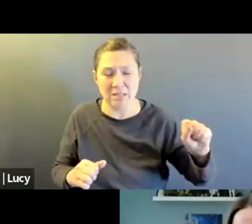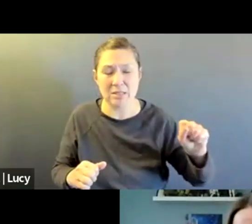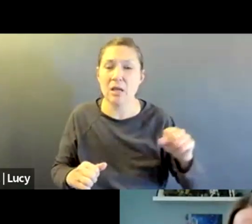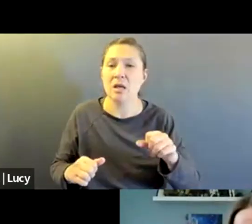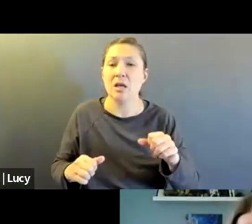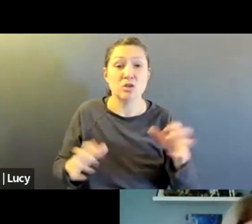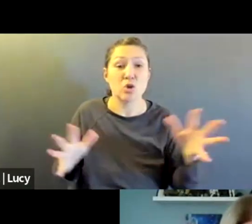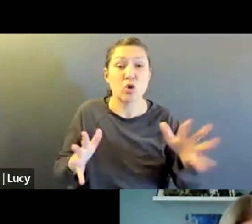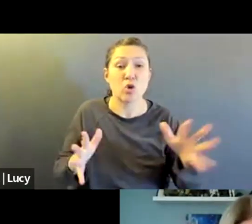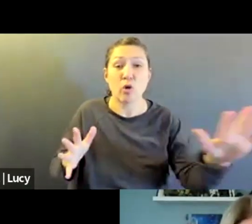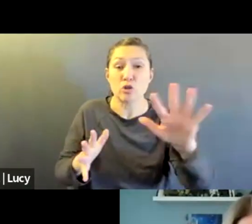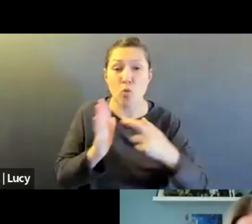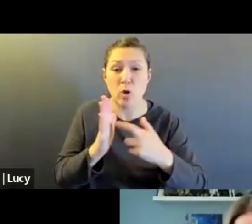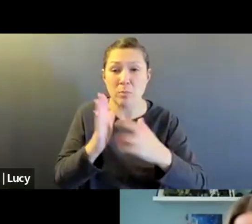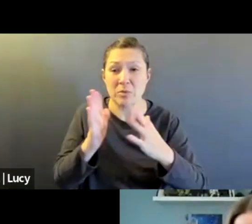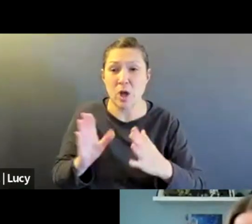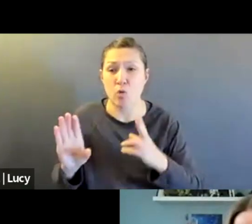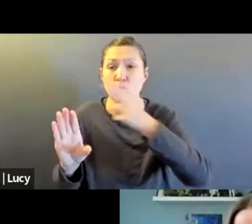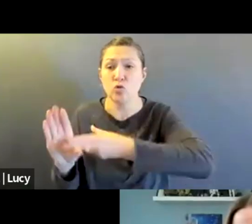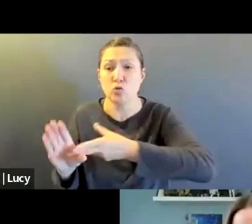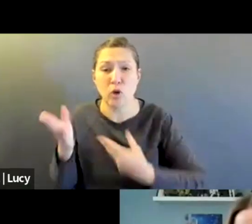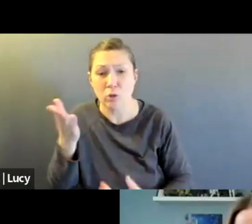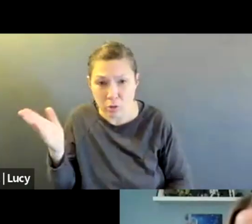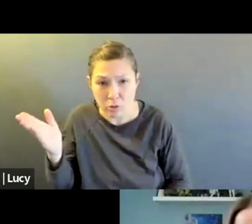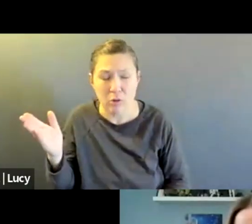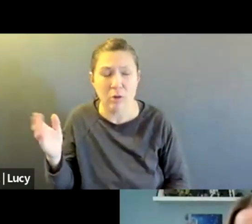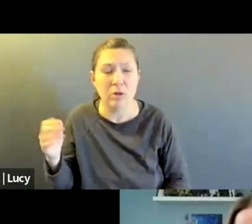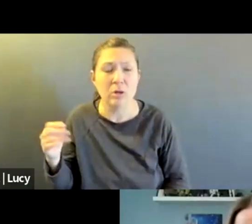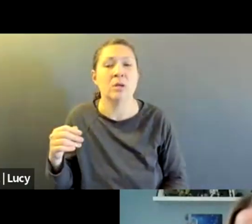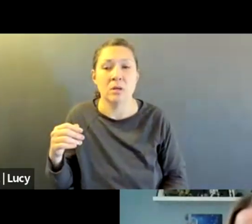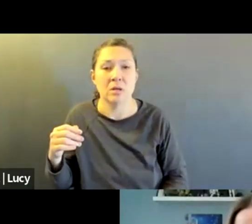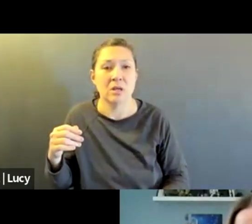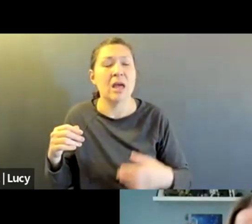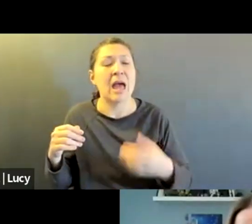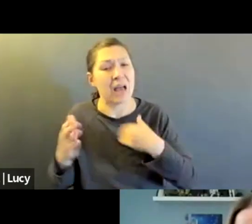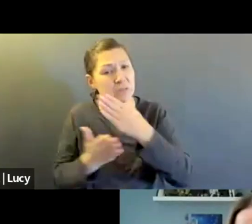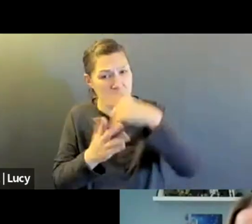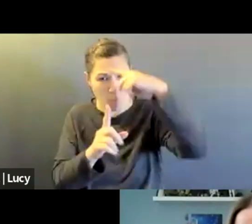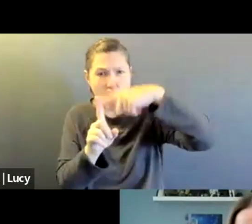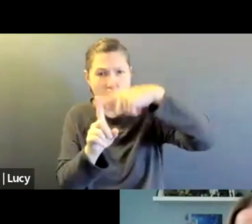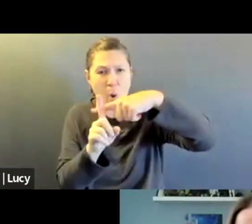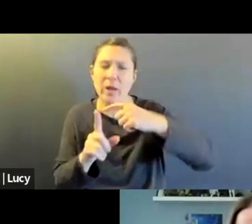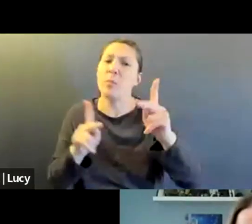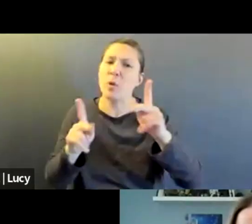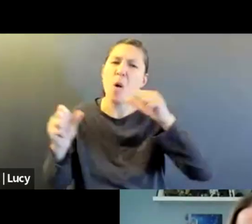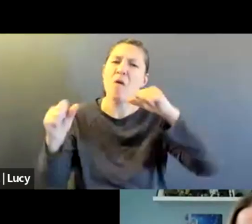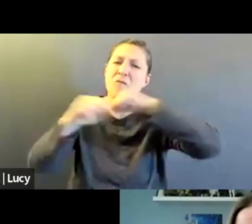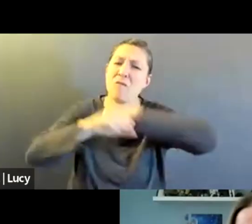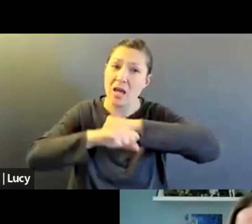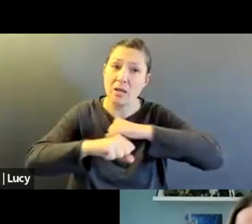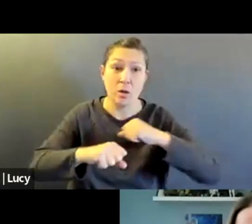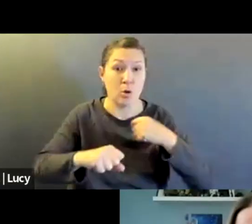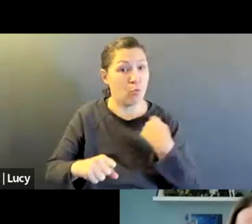with that. So I just want to put out that there is hope. There are people fighting the good fight. We're always going to